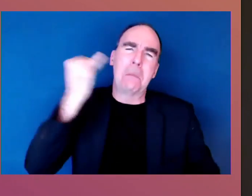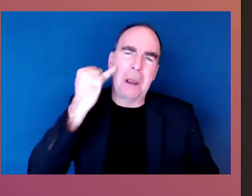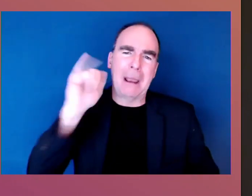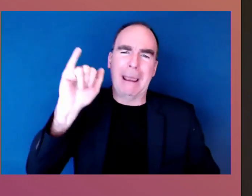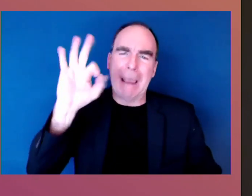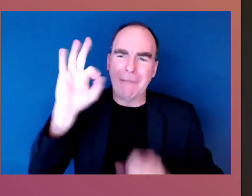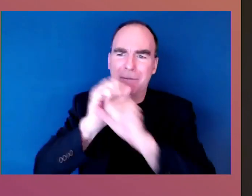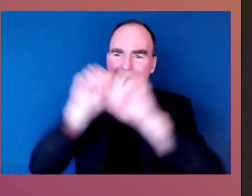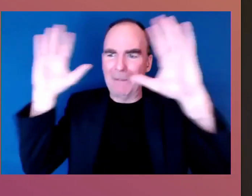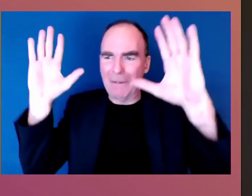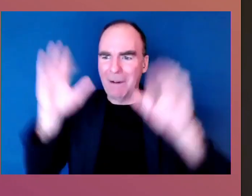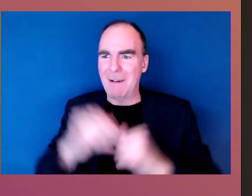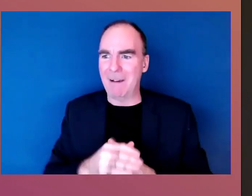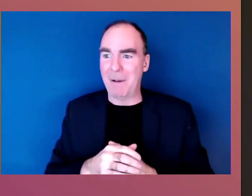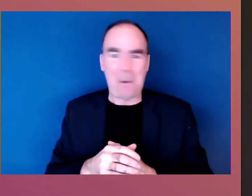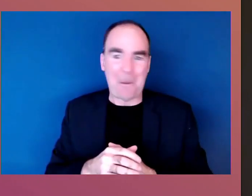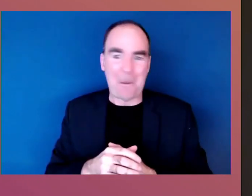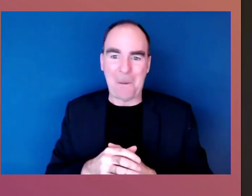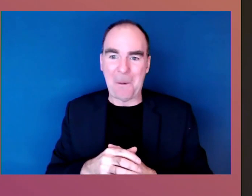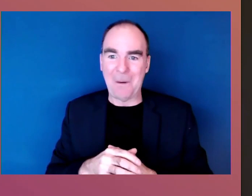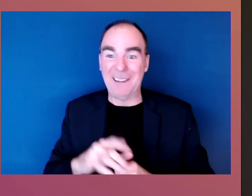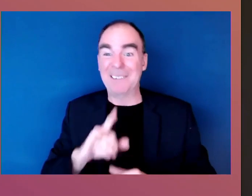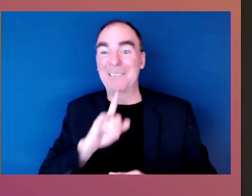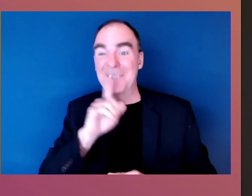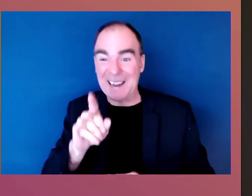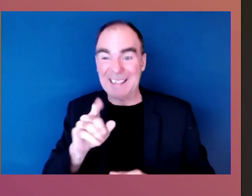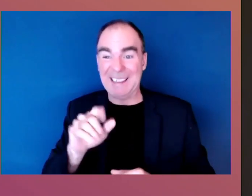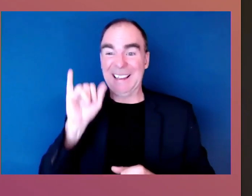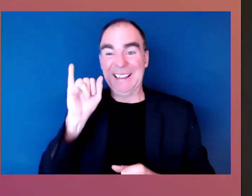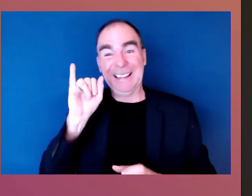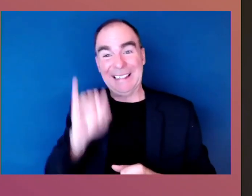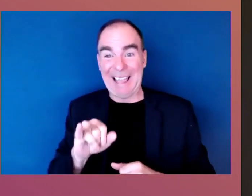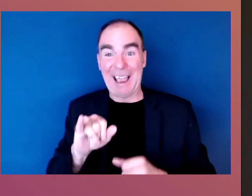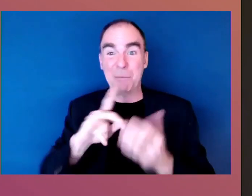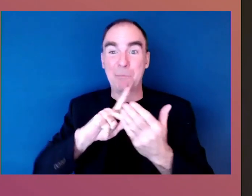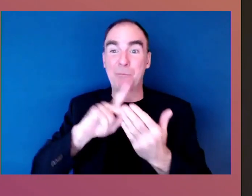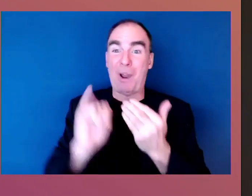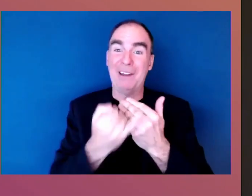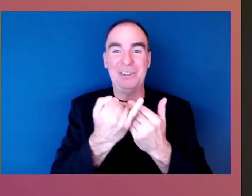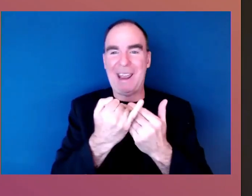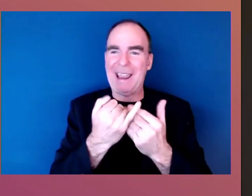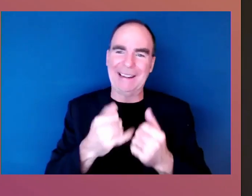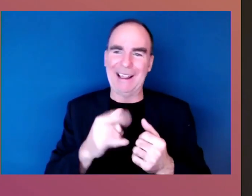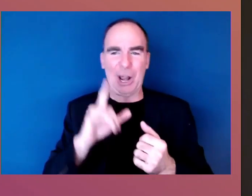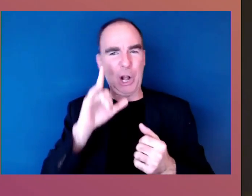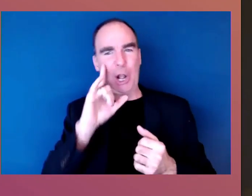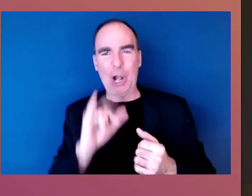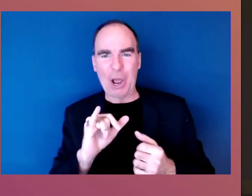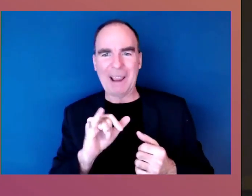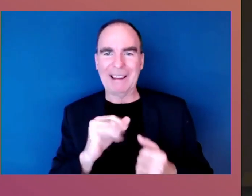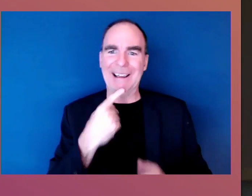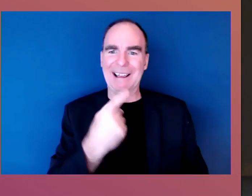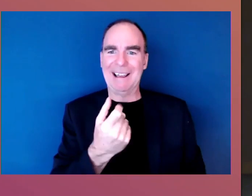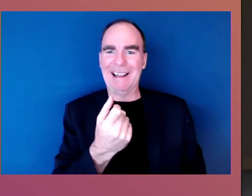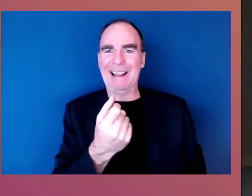11 or 12-year-old children. Okay, so this is a suitcase.